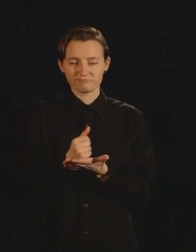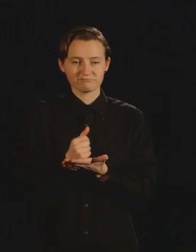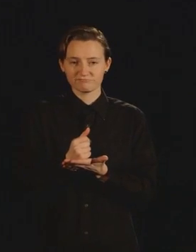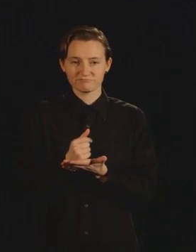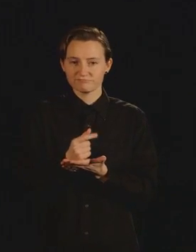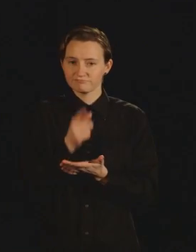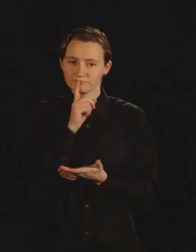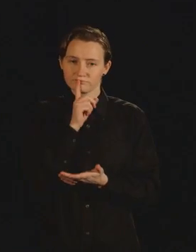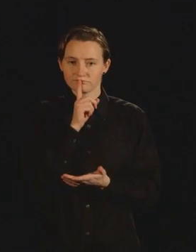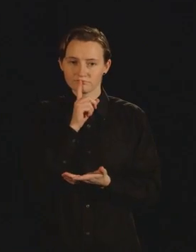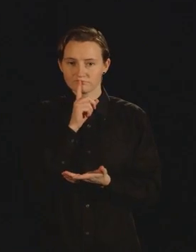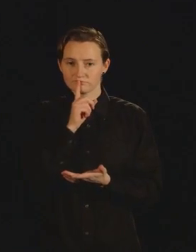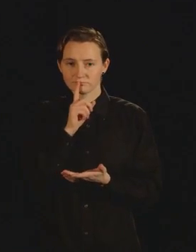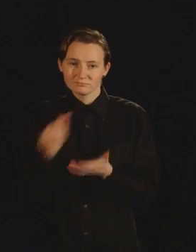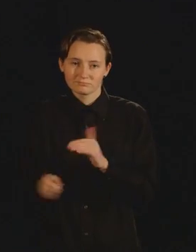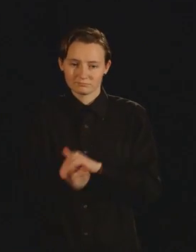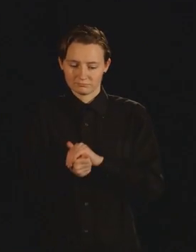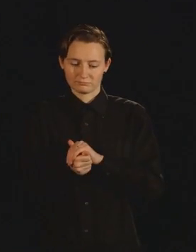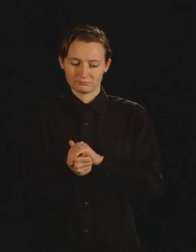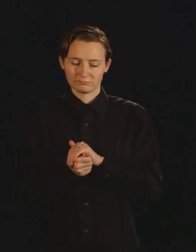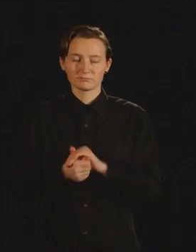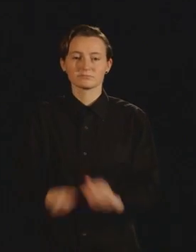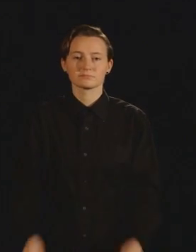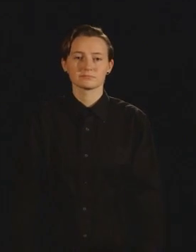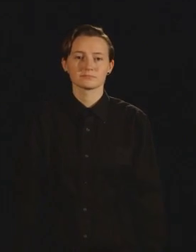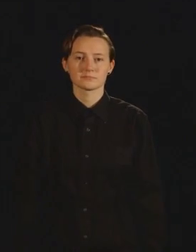society, and so we hide it.